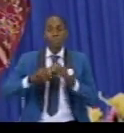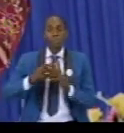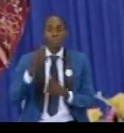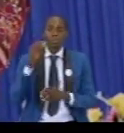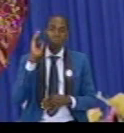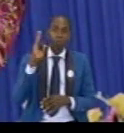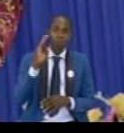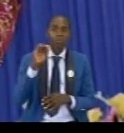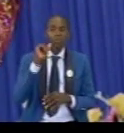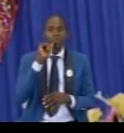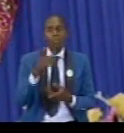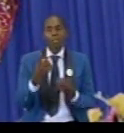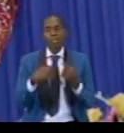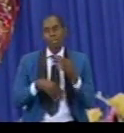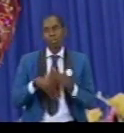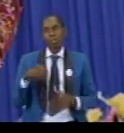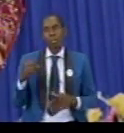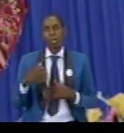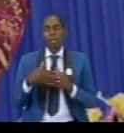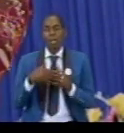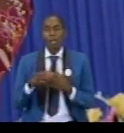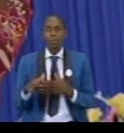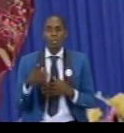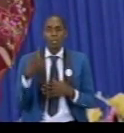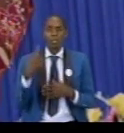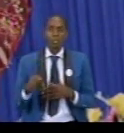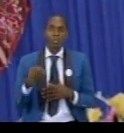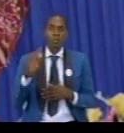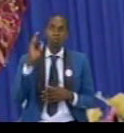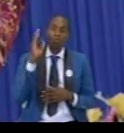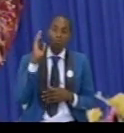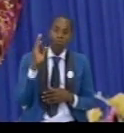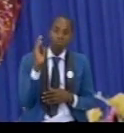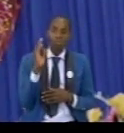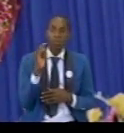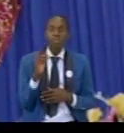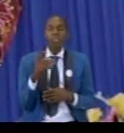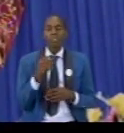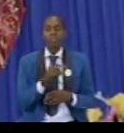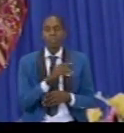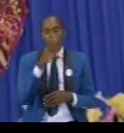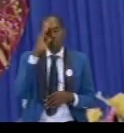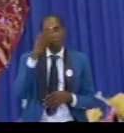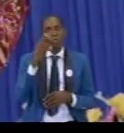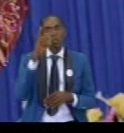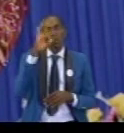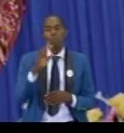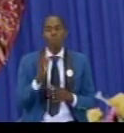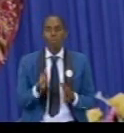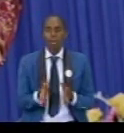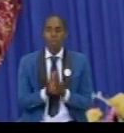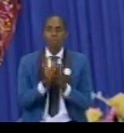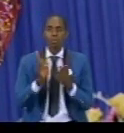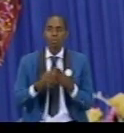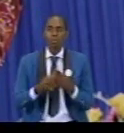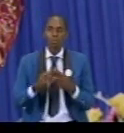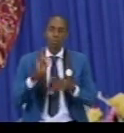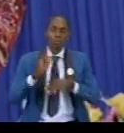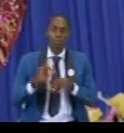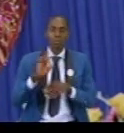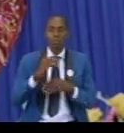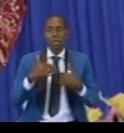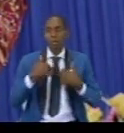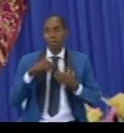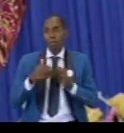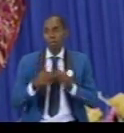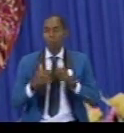after the message from GS, he asked us to place our hand where we have problem. I placed my hand on my head,